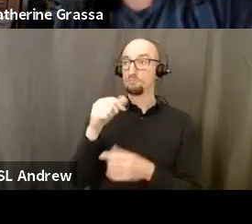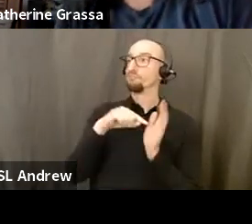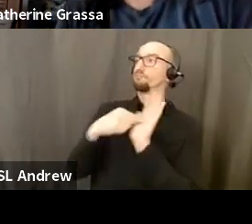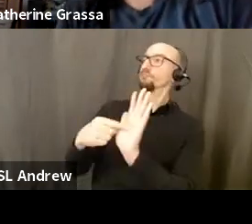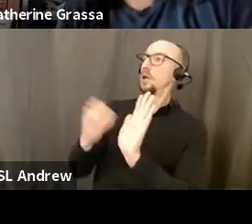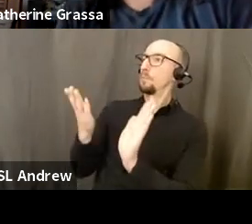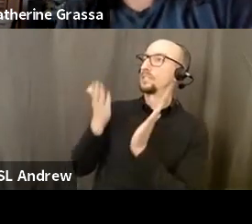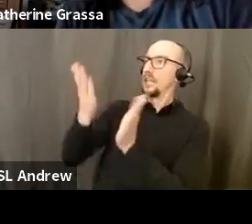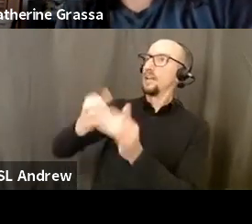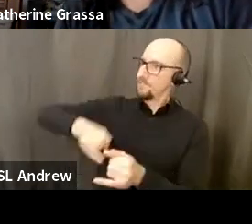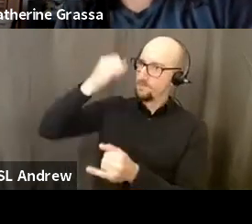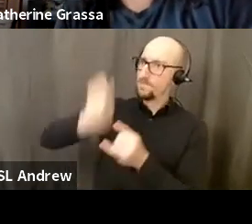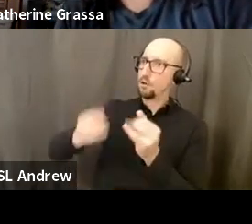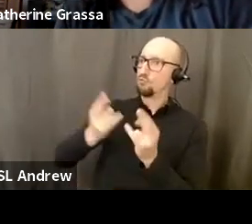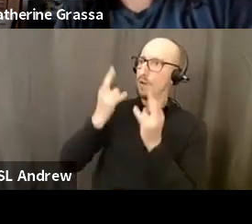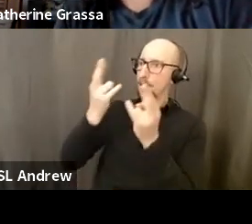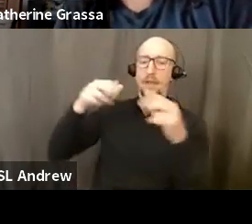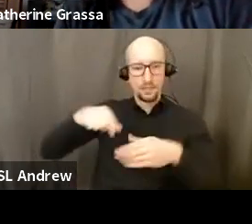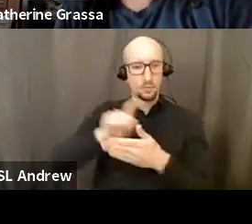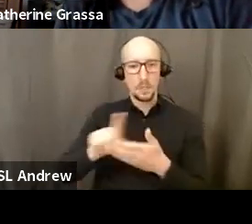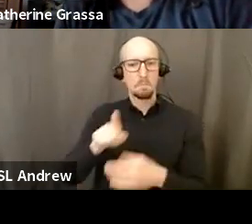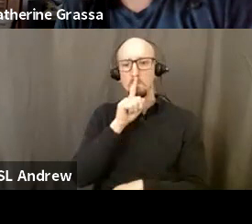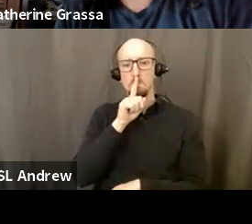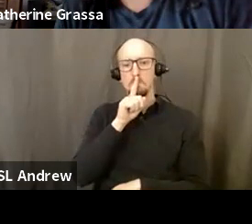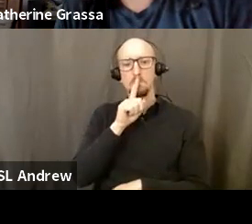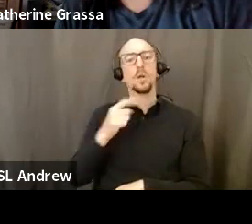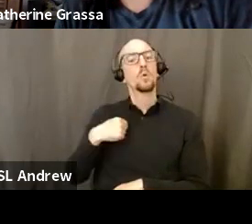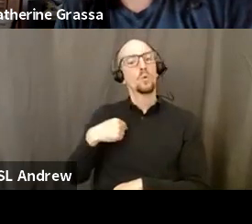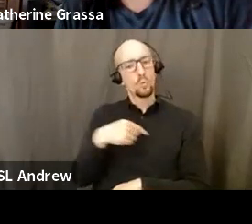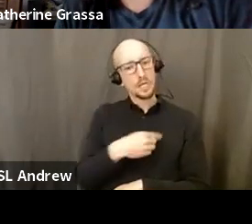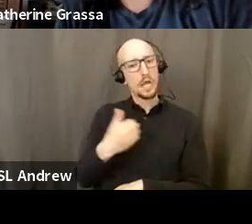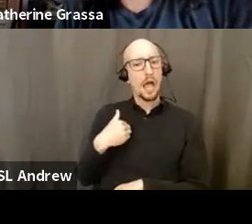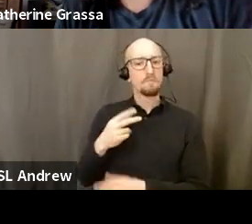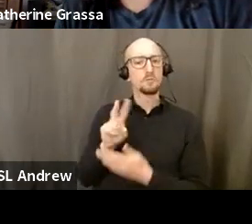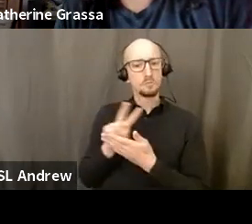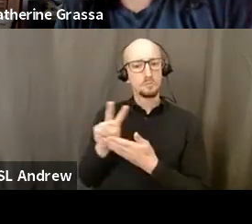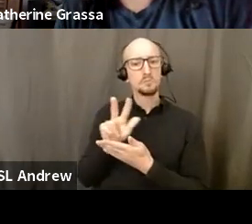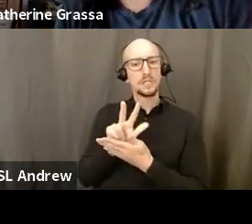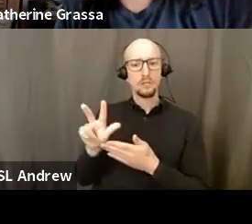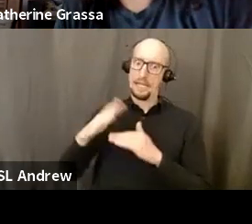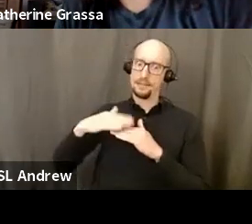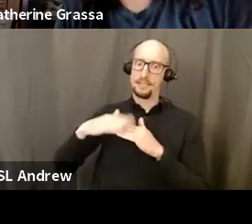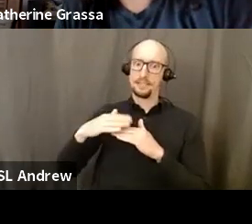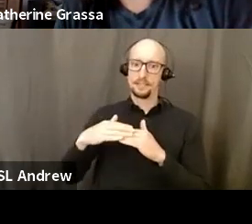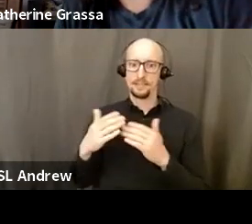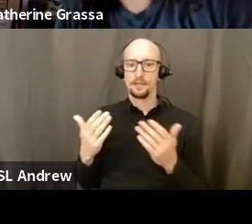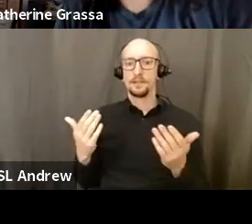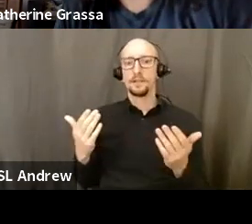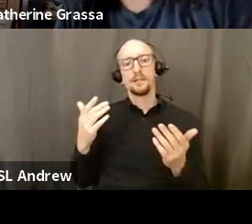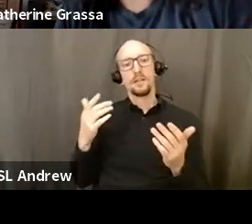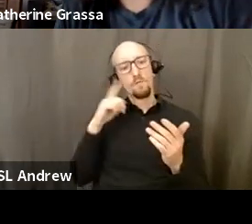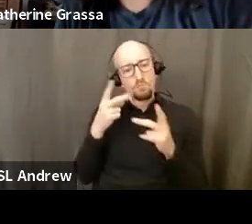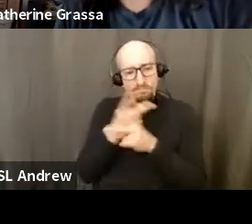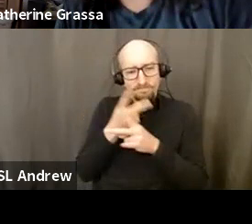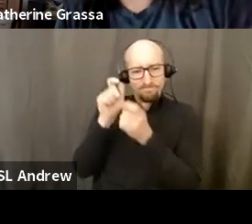final recommendation this week. We have a couple of weeks at the very least to work